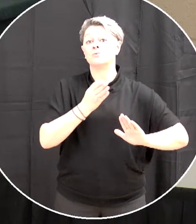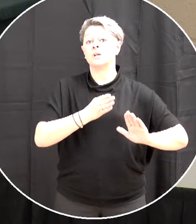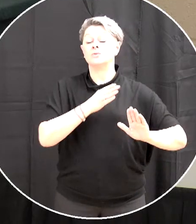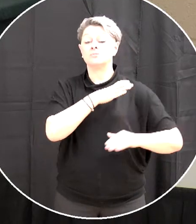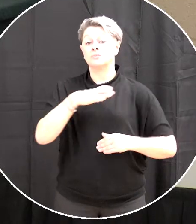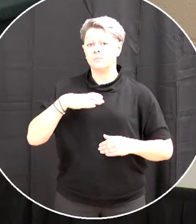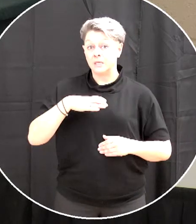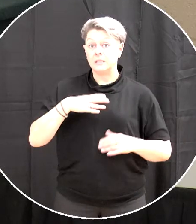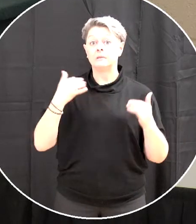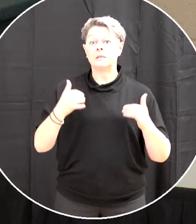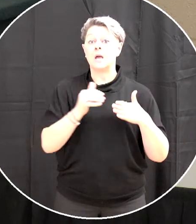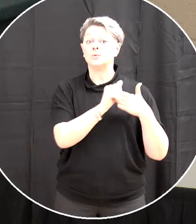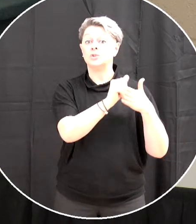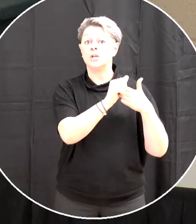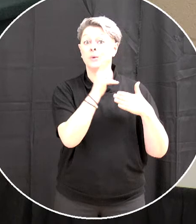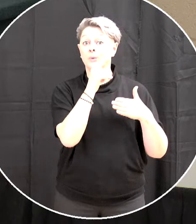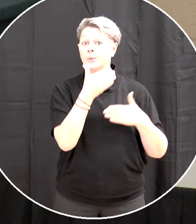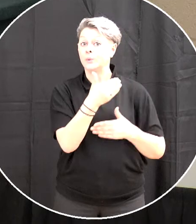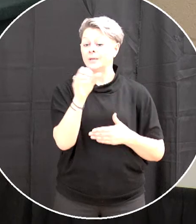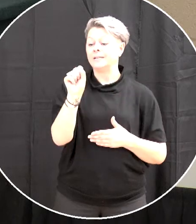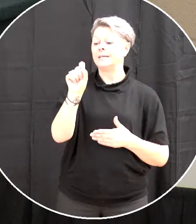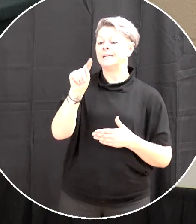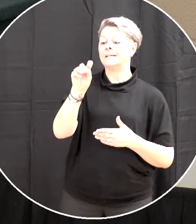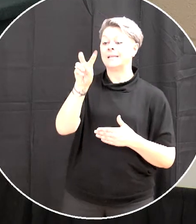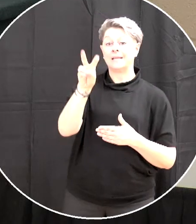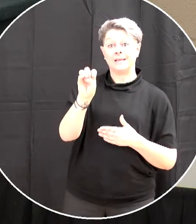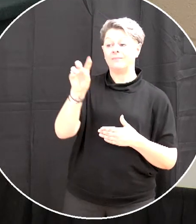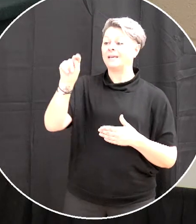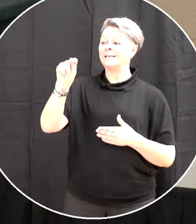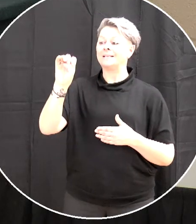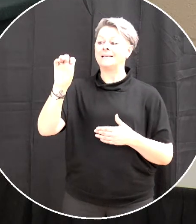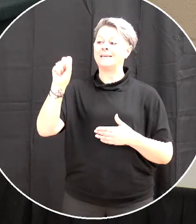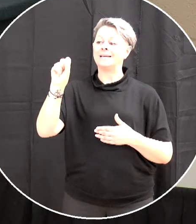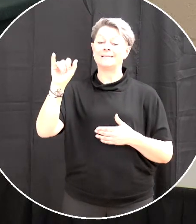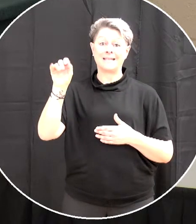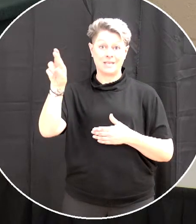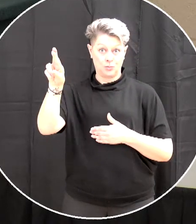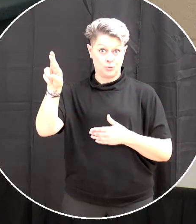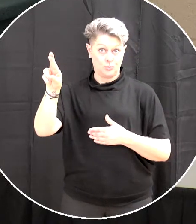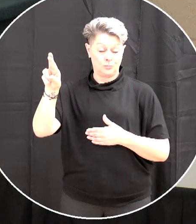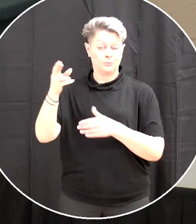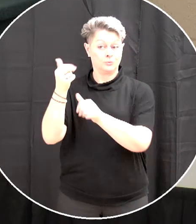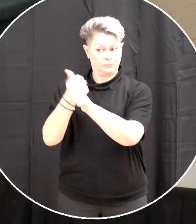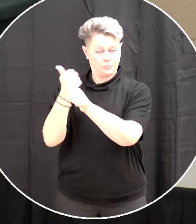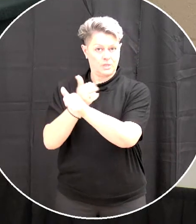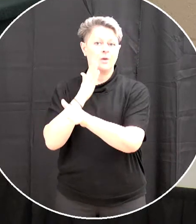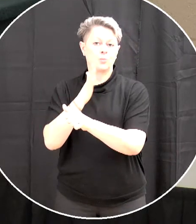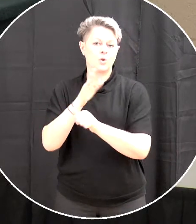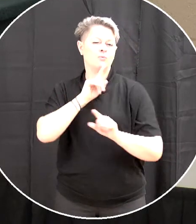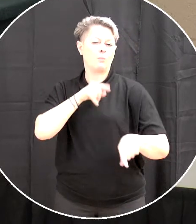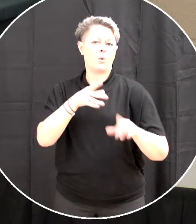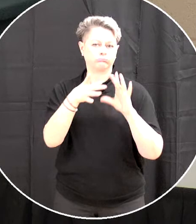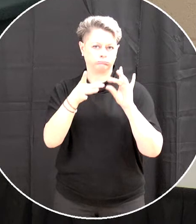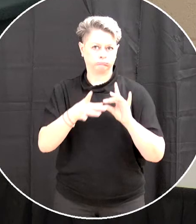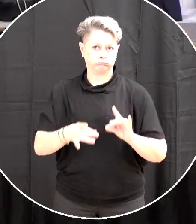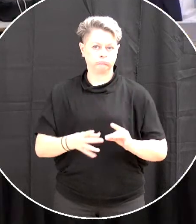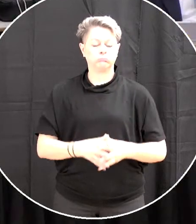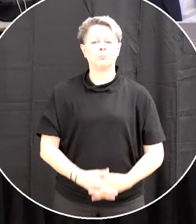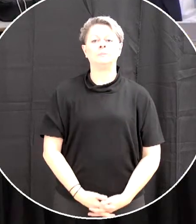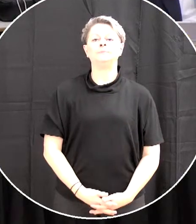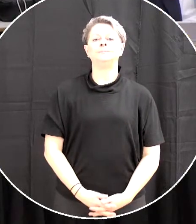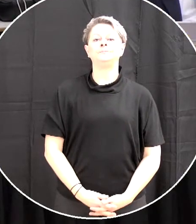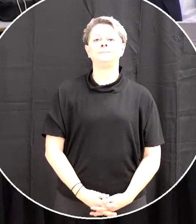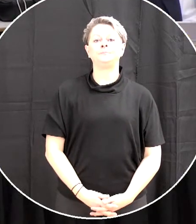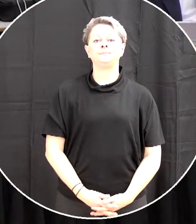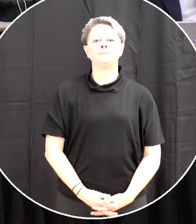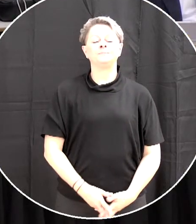our chair of the committee, Steve Tessier, trustee, to bring the report on behalf of the Finance and Ops. Thank